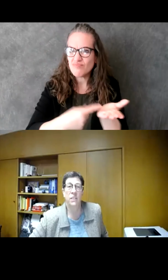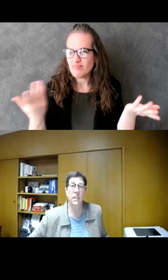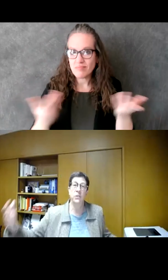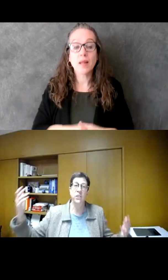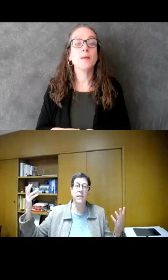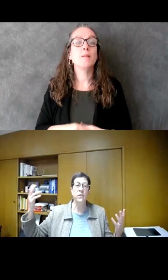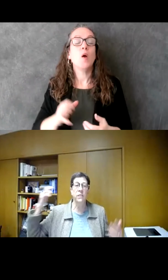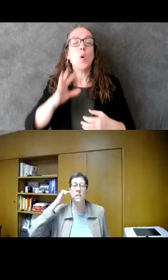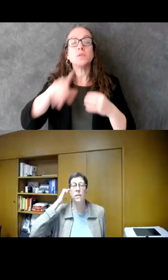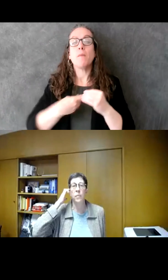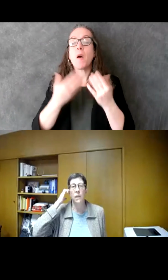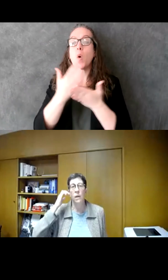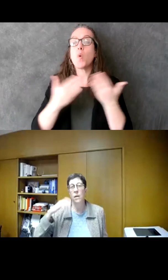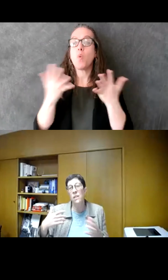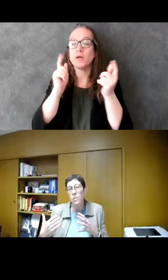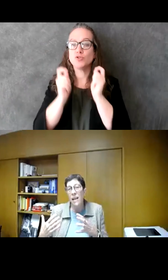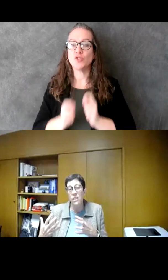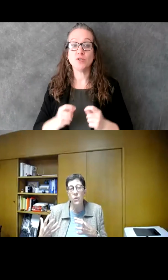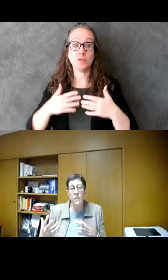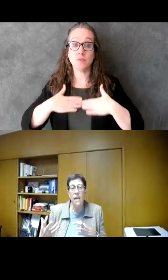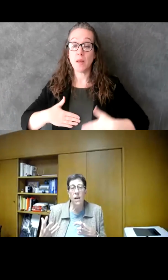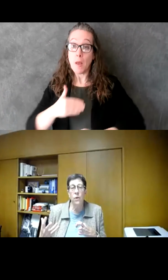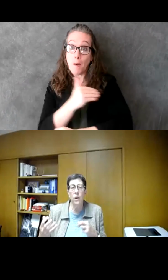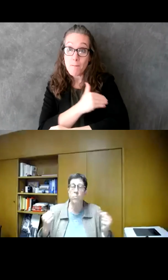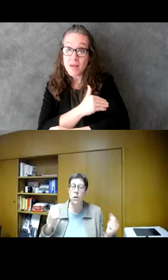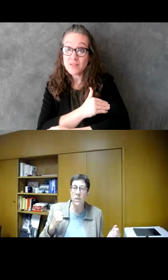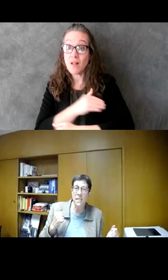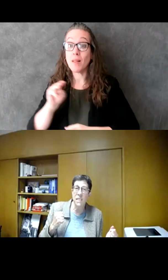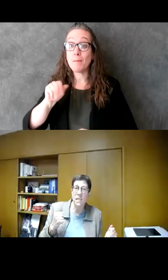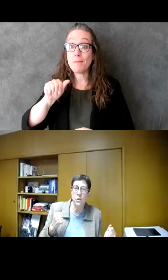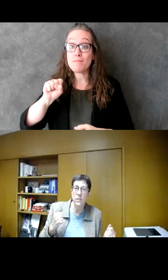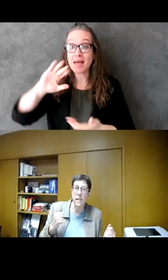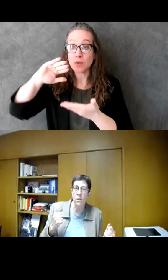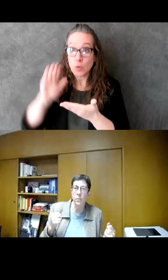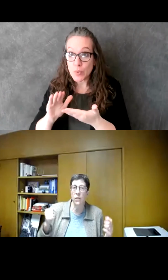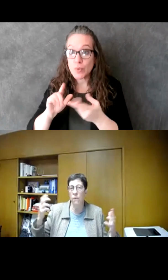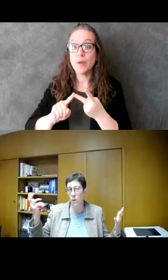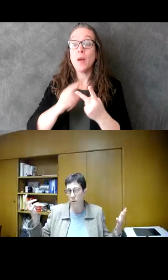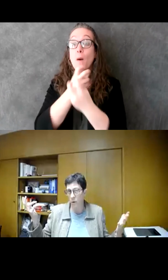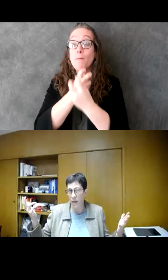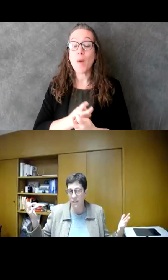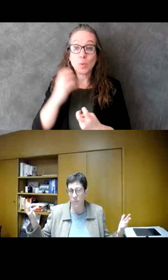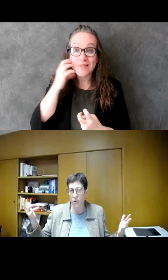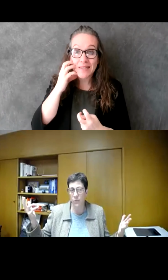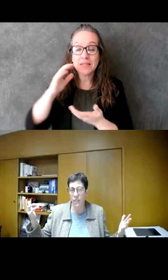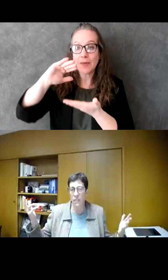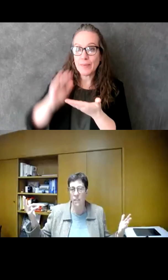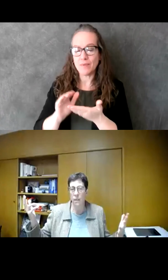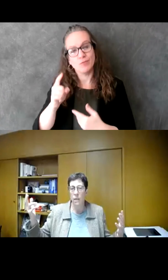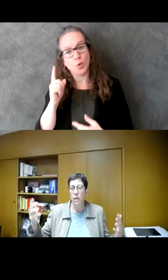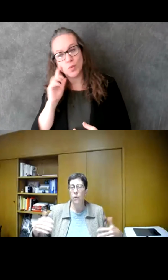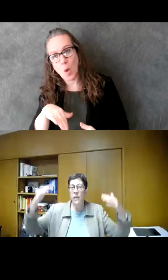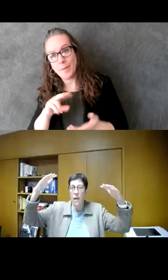in the musculoskeletal system. Our muscle mass goes down, our bone density goes down a little bit. You've all heard of